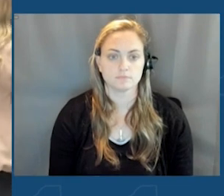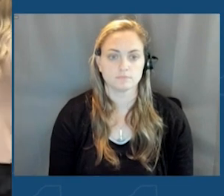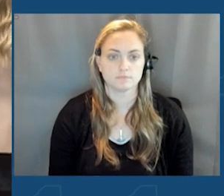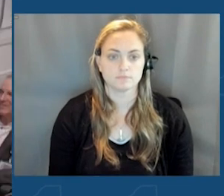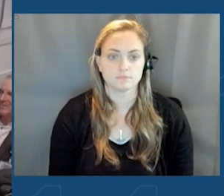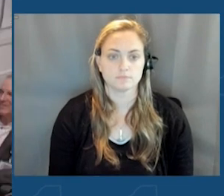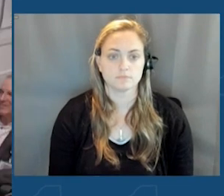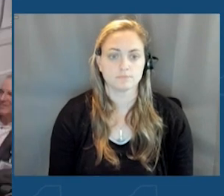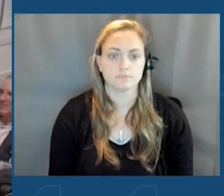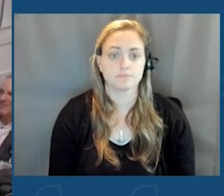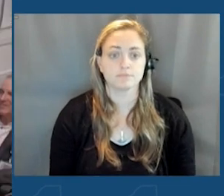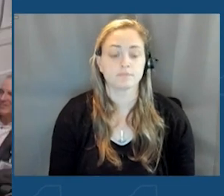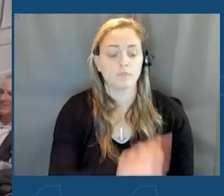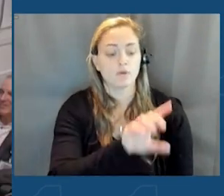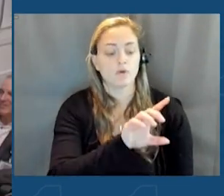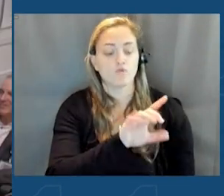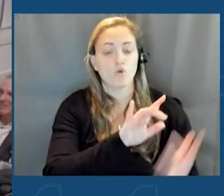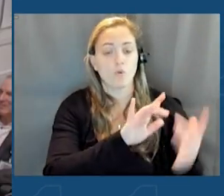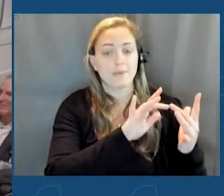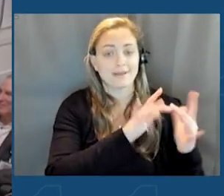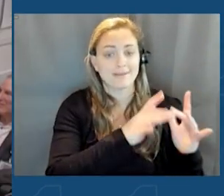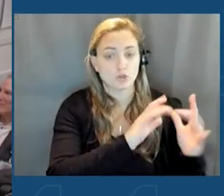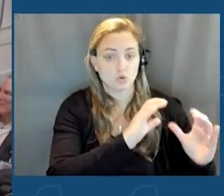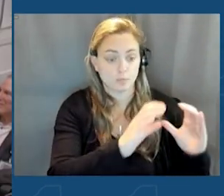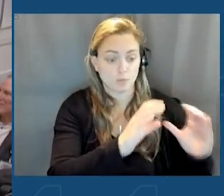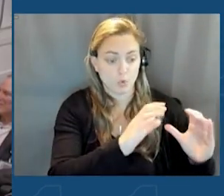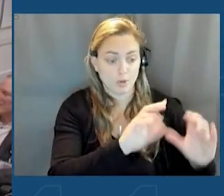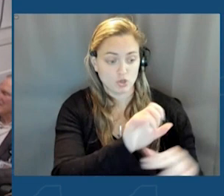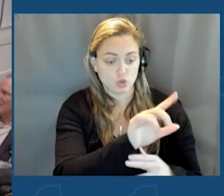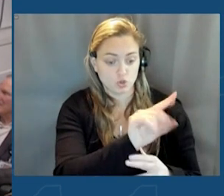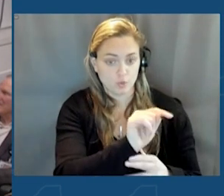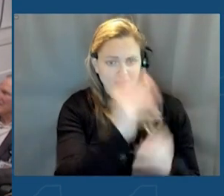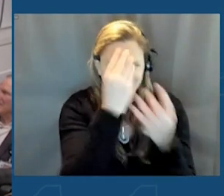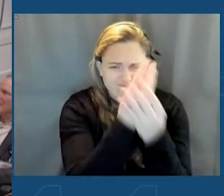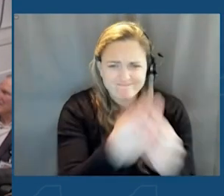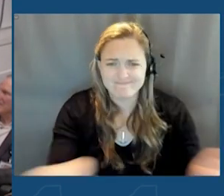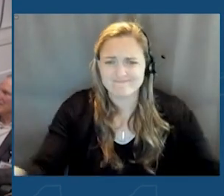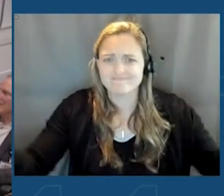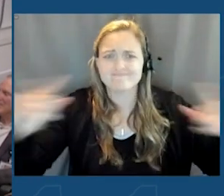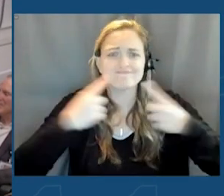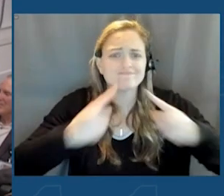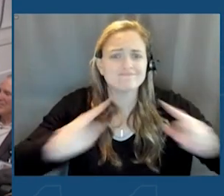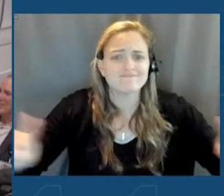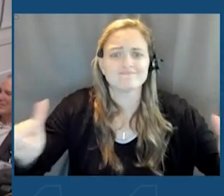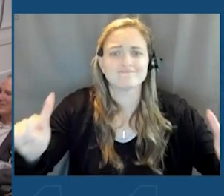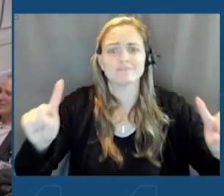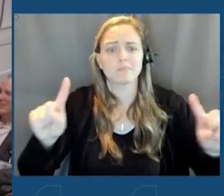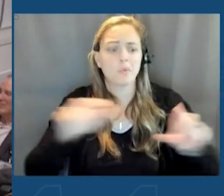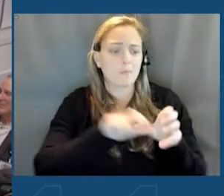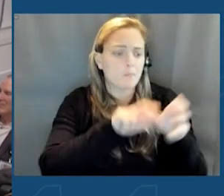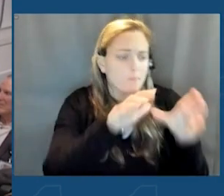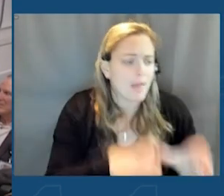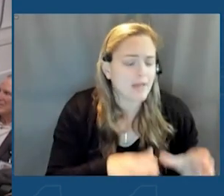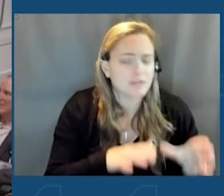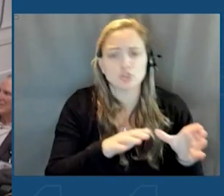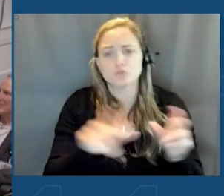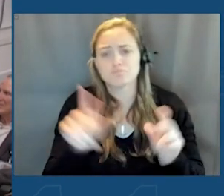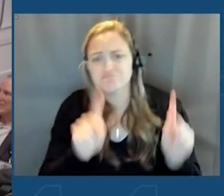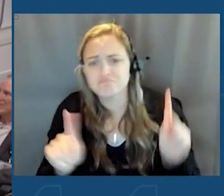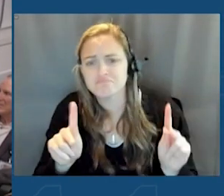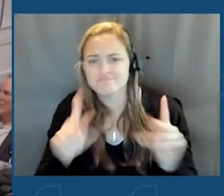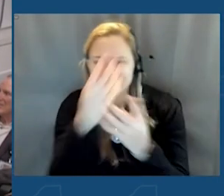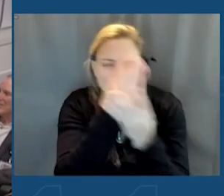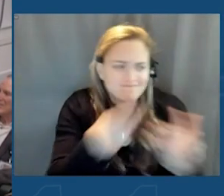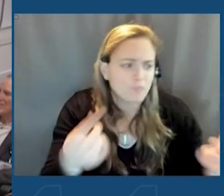From the Digital Communications Unit that informed hundreds of thousands of passengers what was happening with the trains and the stations,